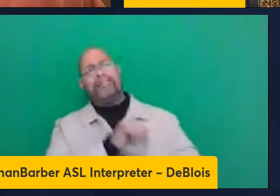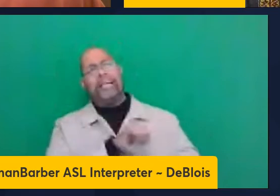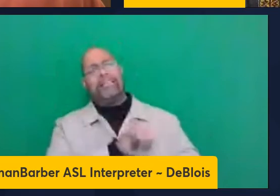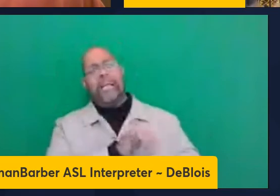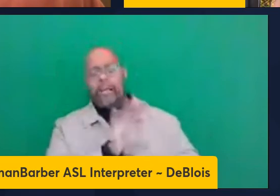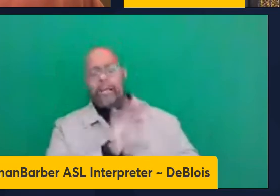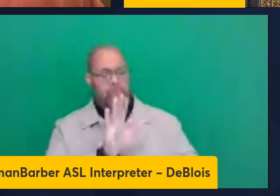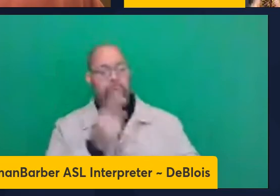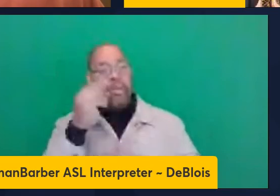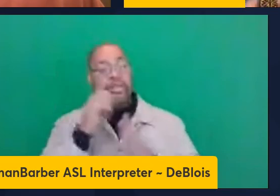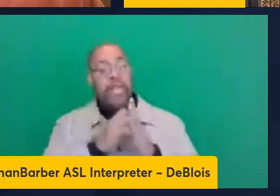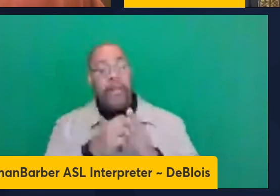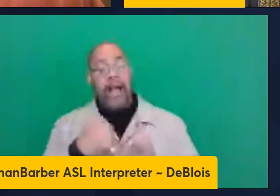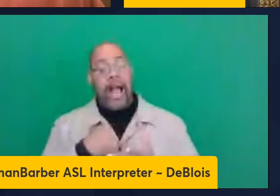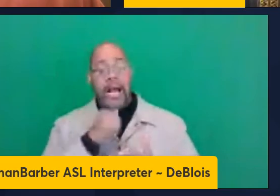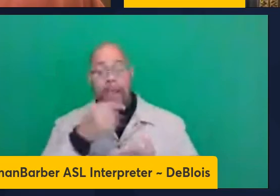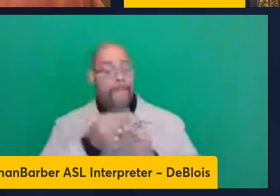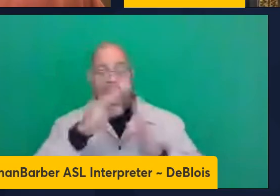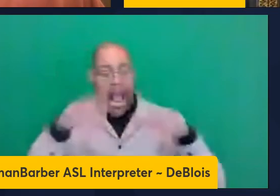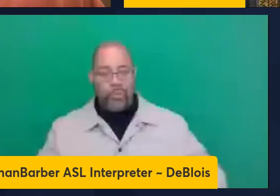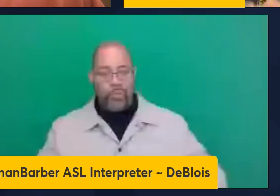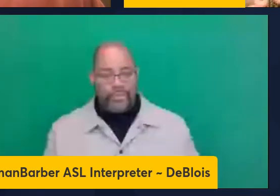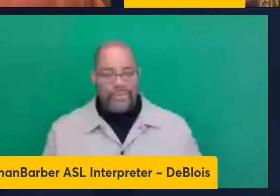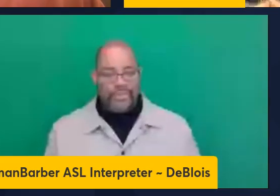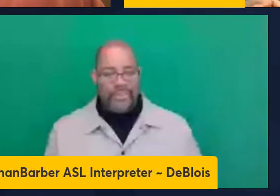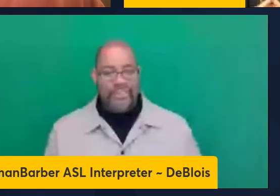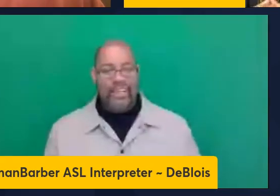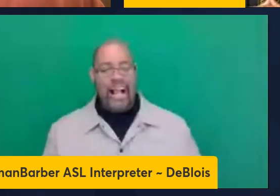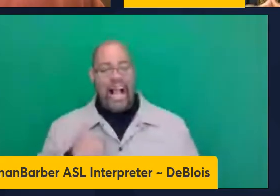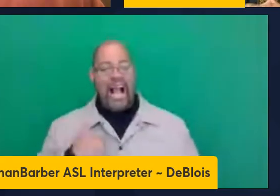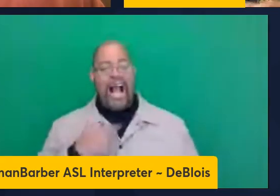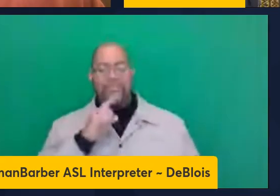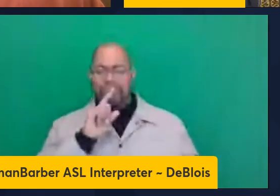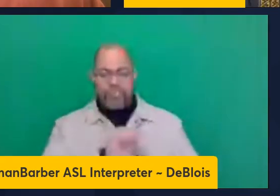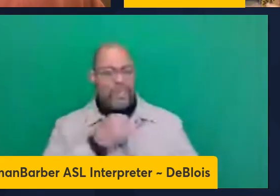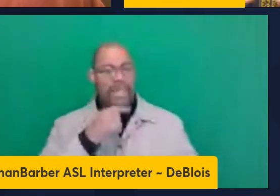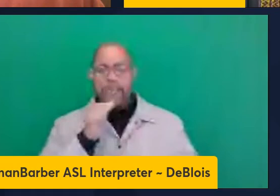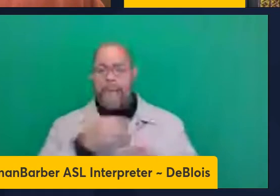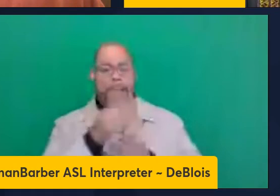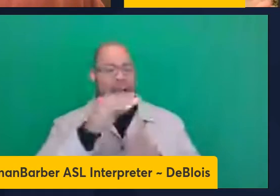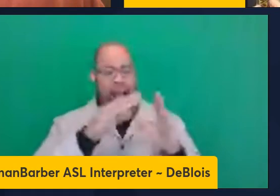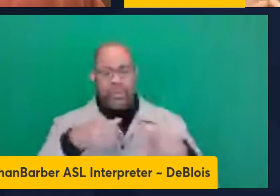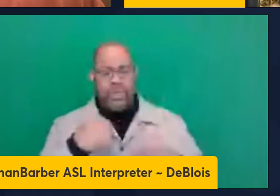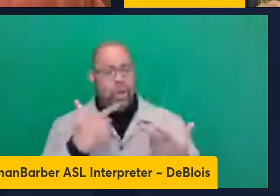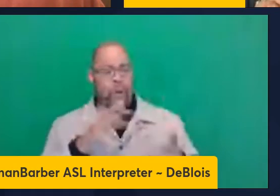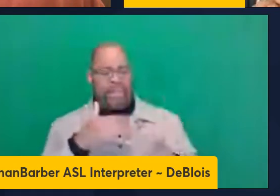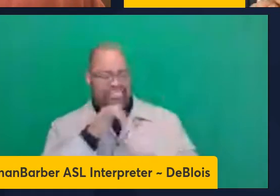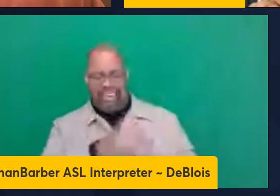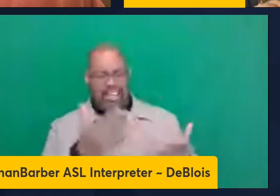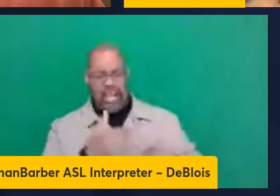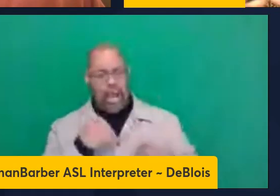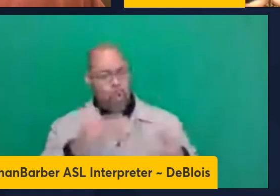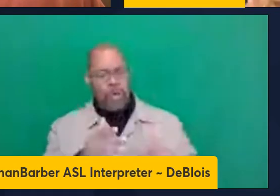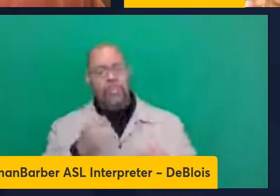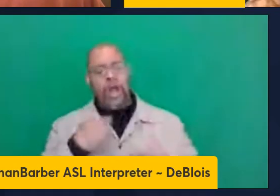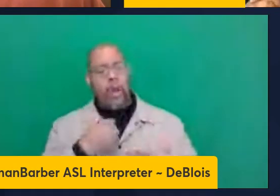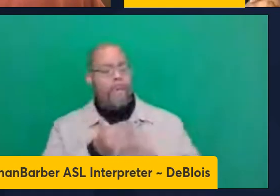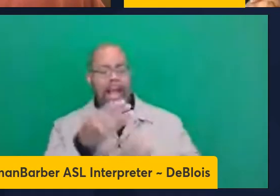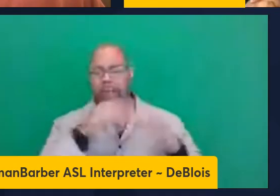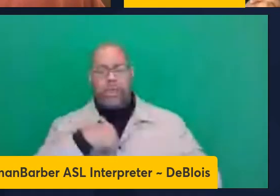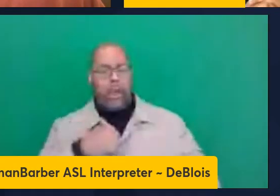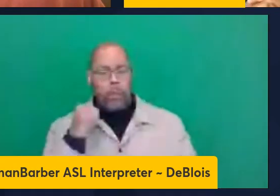so for example, I didn't buy a house in the US because I deliberately said I'm not going to buy a house. If I don't want to, I'm not going to stay here. So I wouldn't buy a